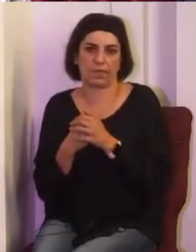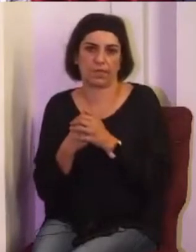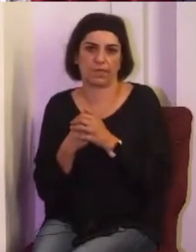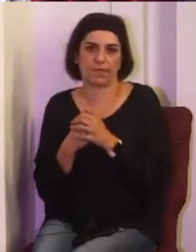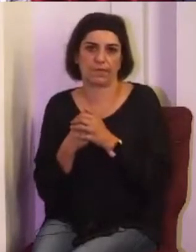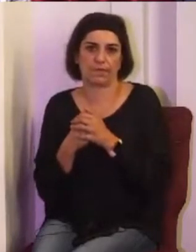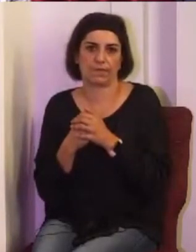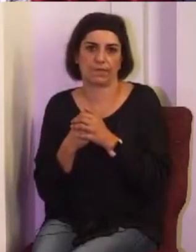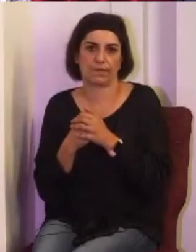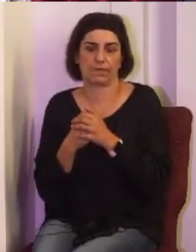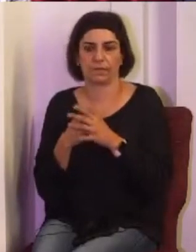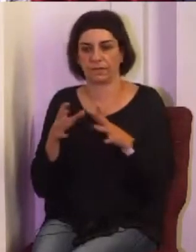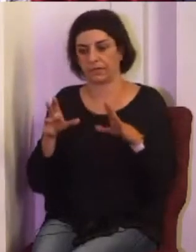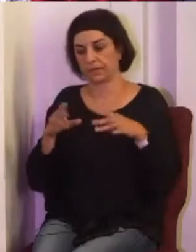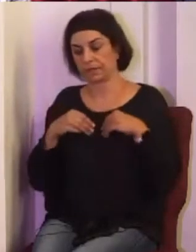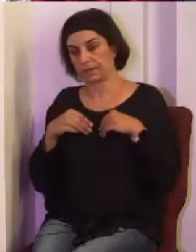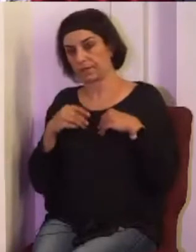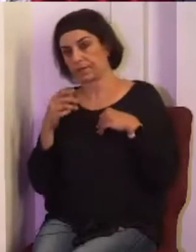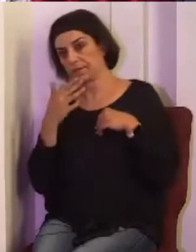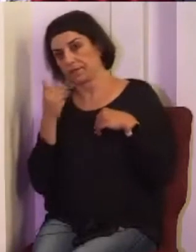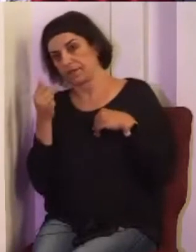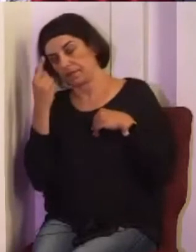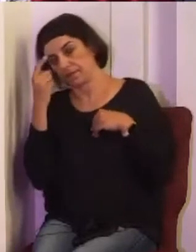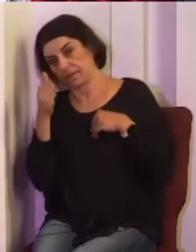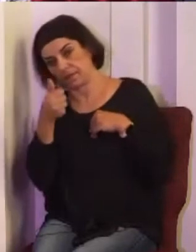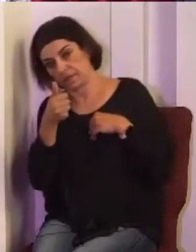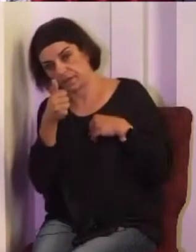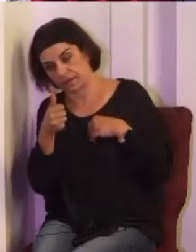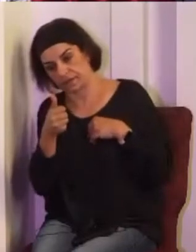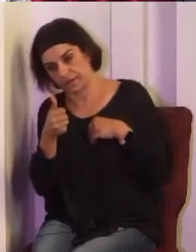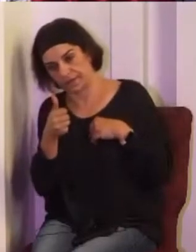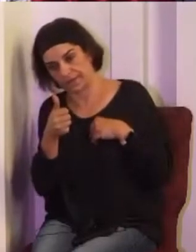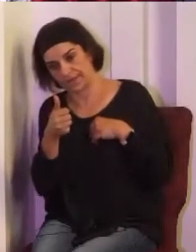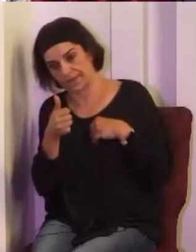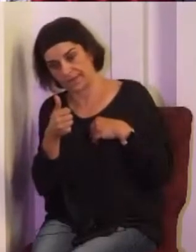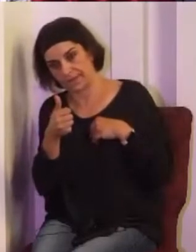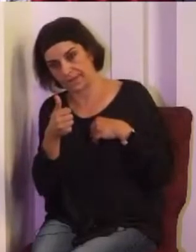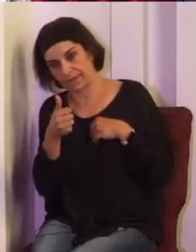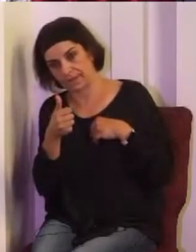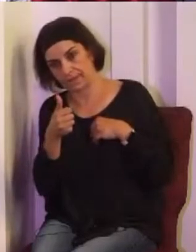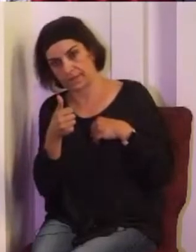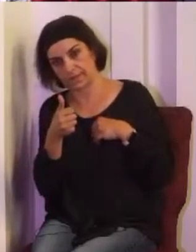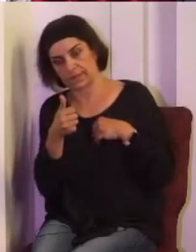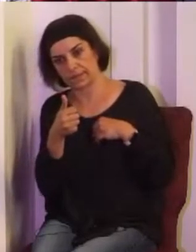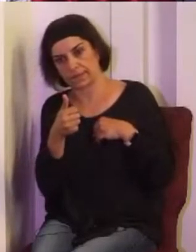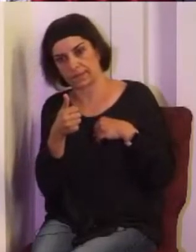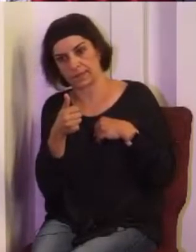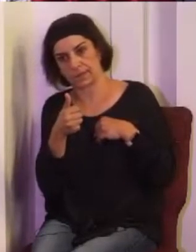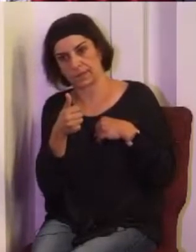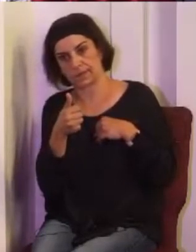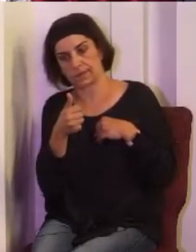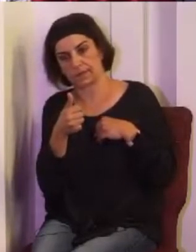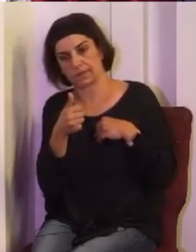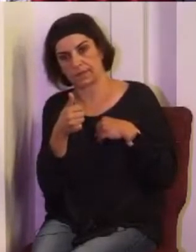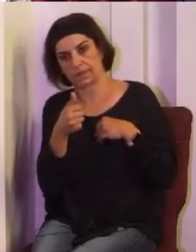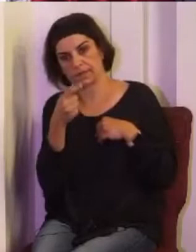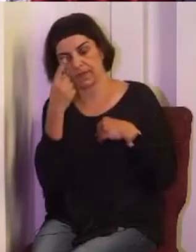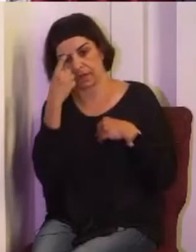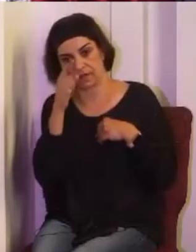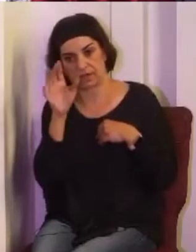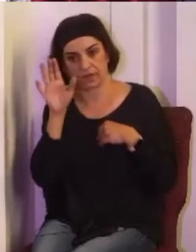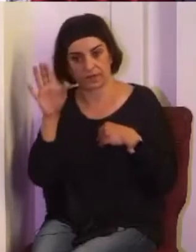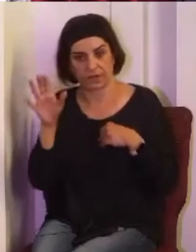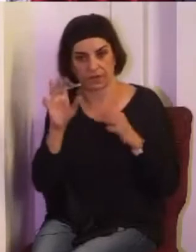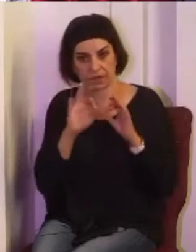Would take the best for himself. I thought this was really powerful. He would take the best for himself and for his